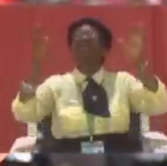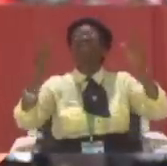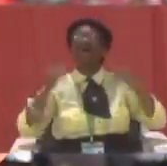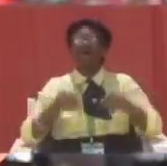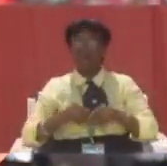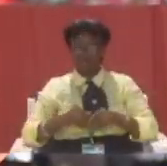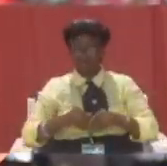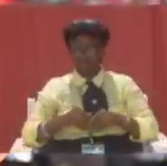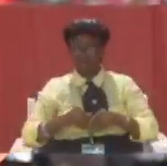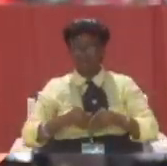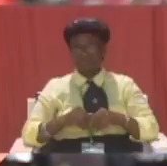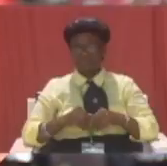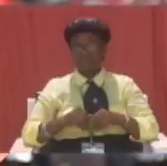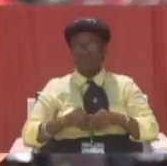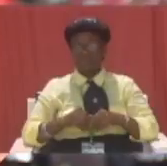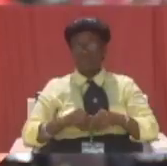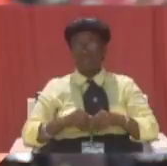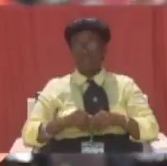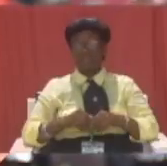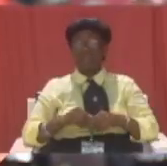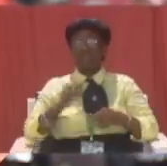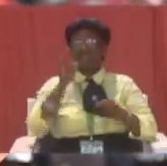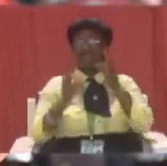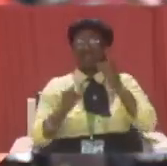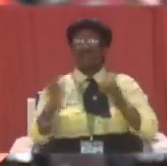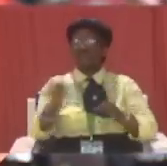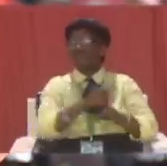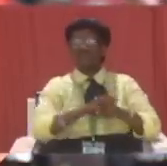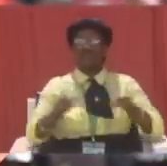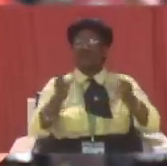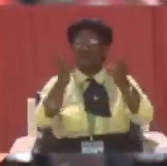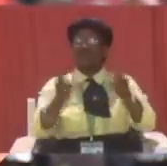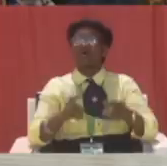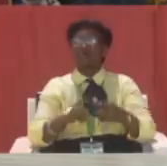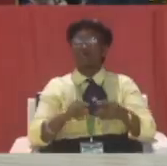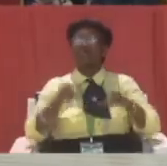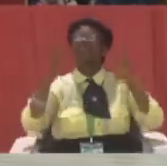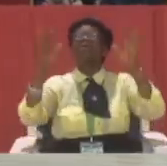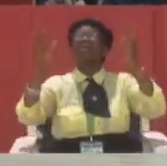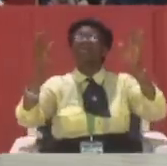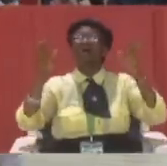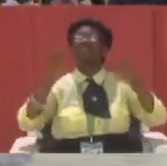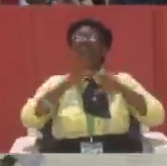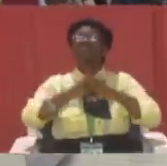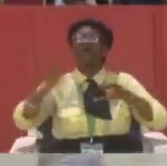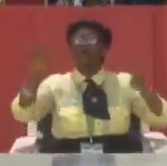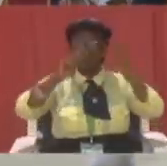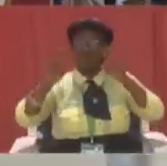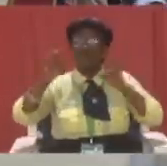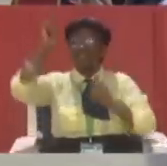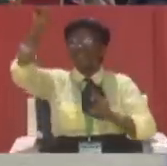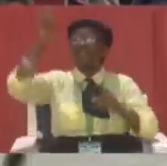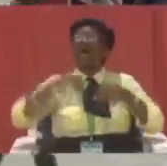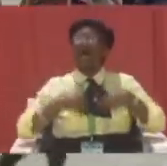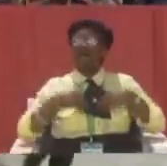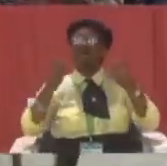than enough people who are clapping for him all over the world. 4.